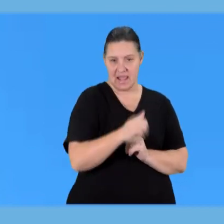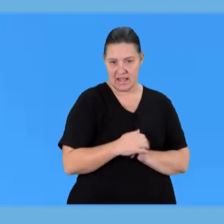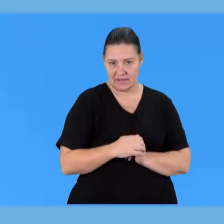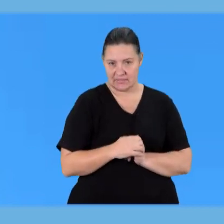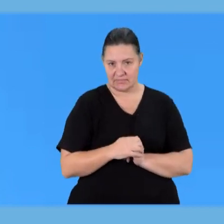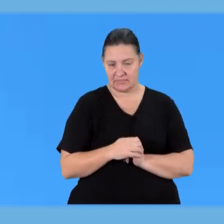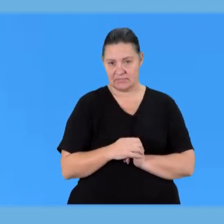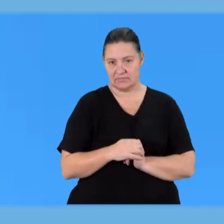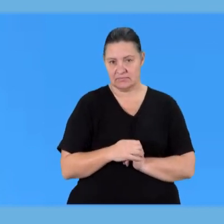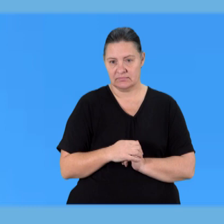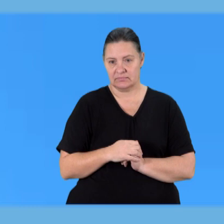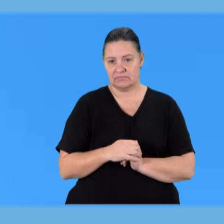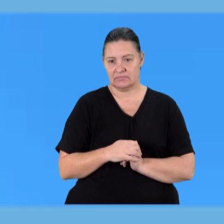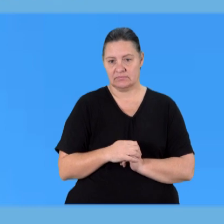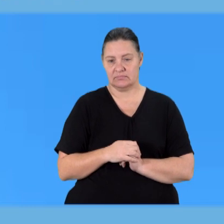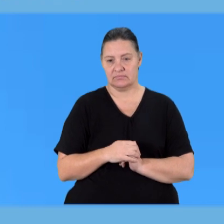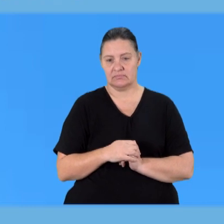Na.